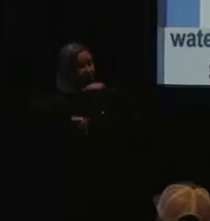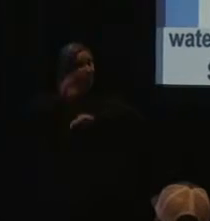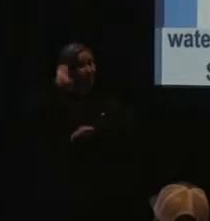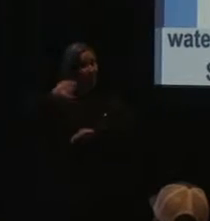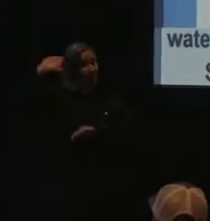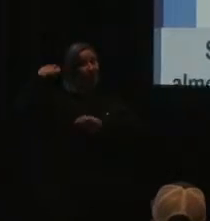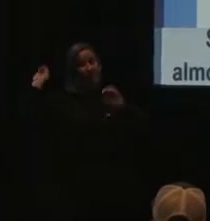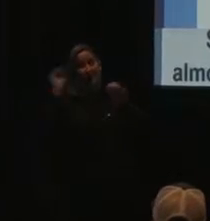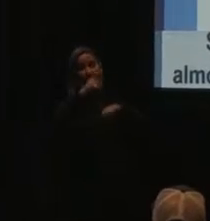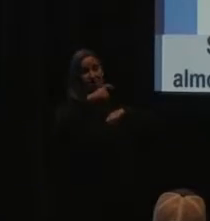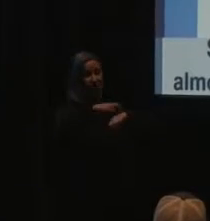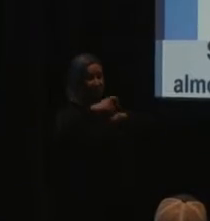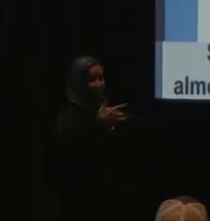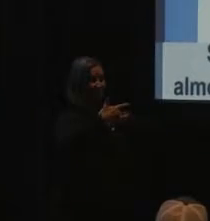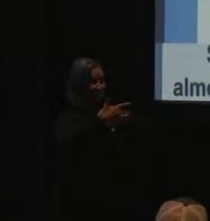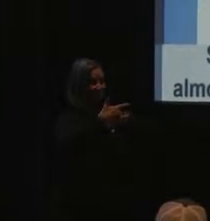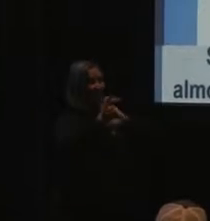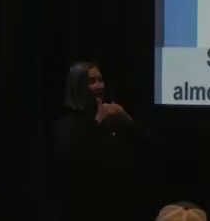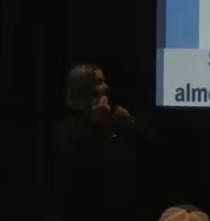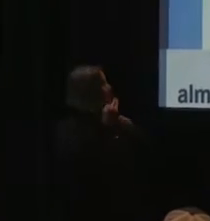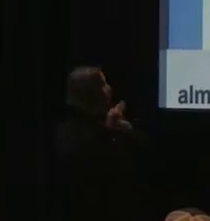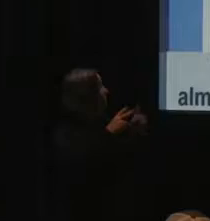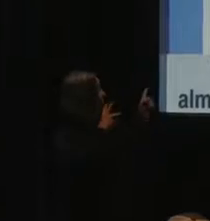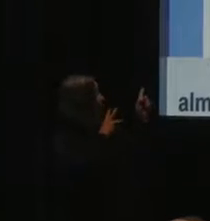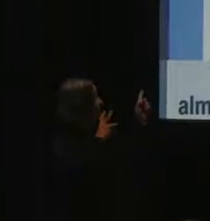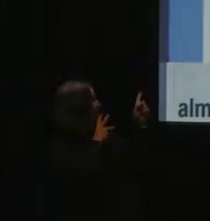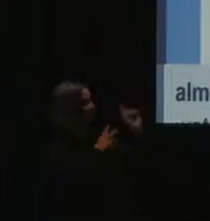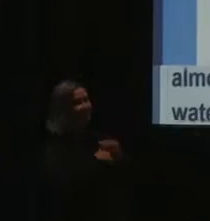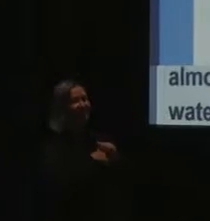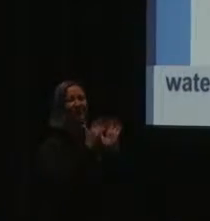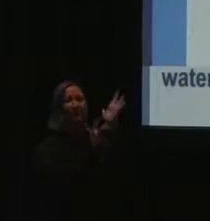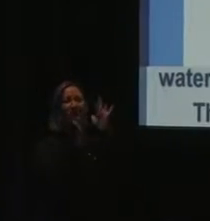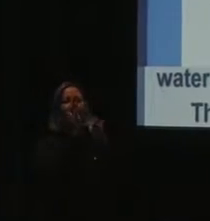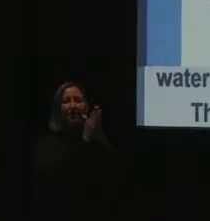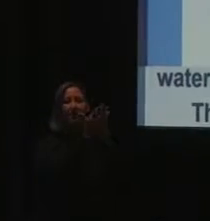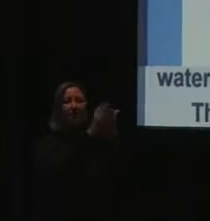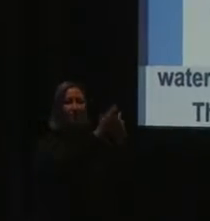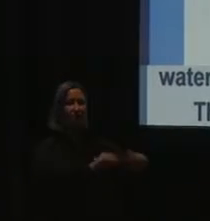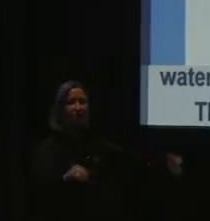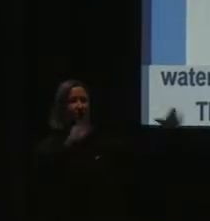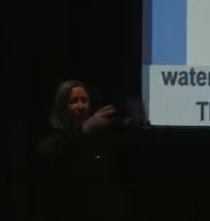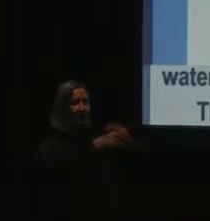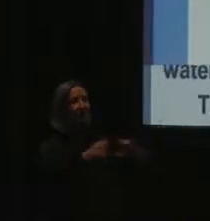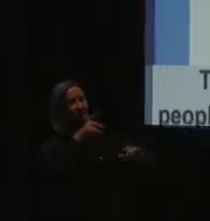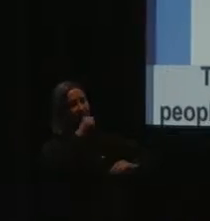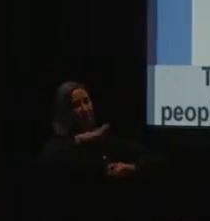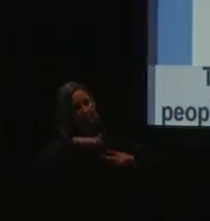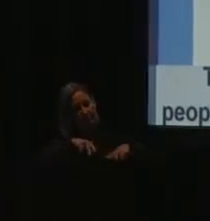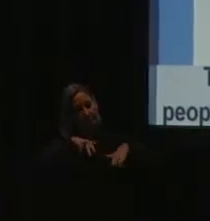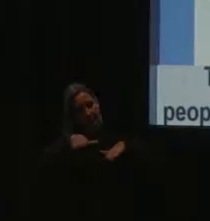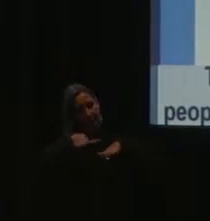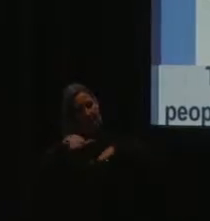no technology involved in how humans used water. Think back to Bible stories when you picture that people would go to draw the